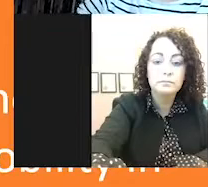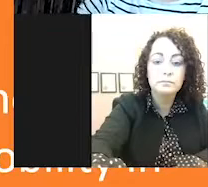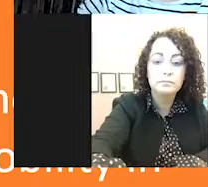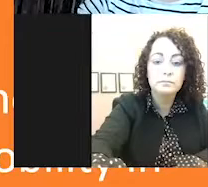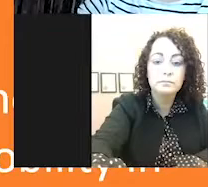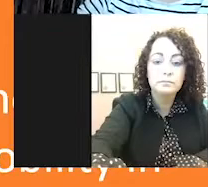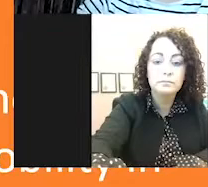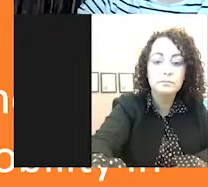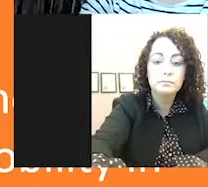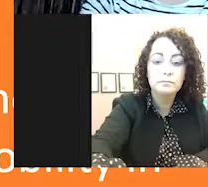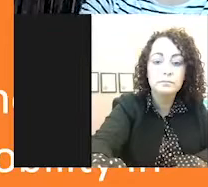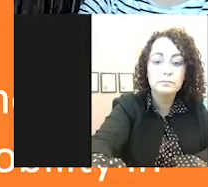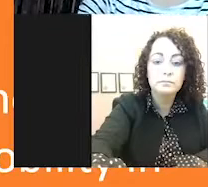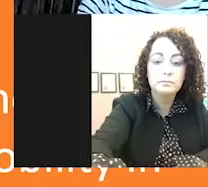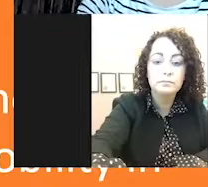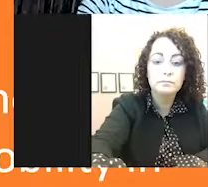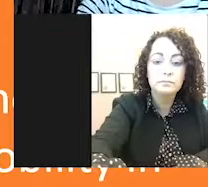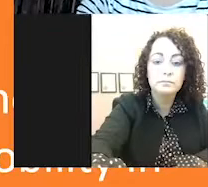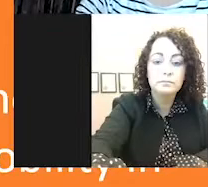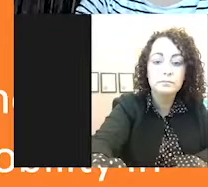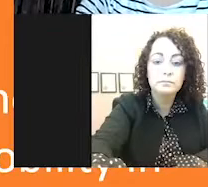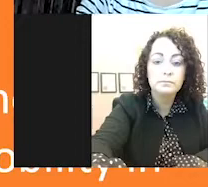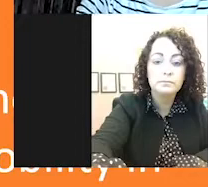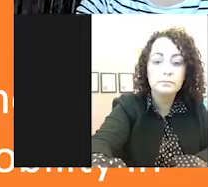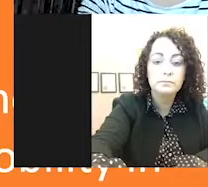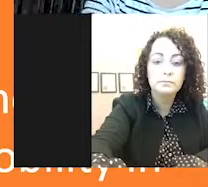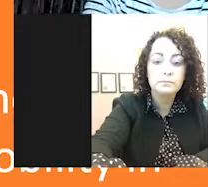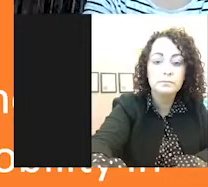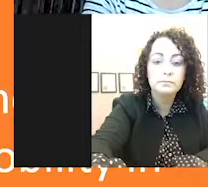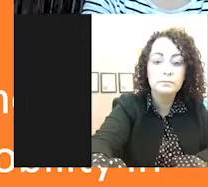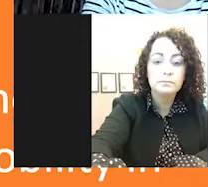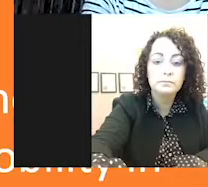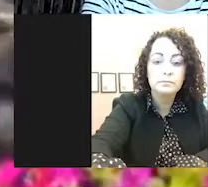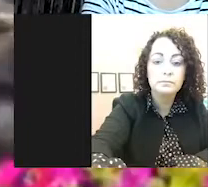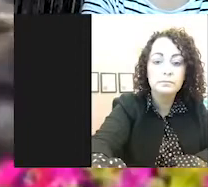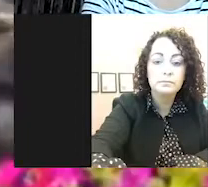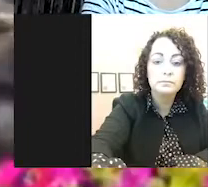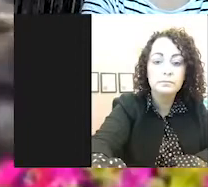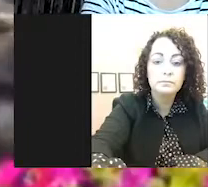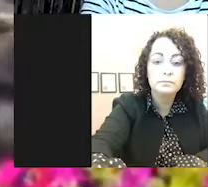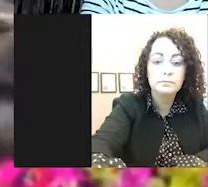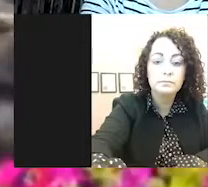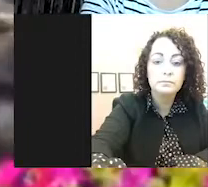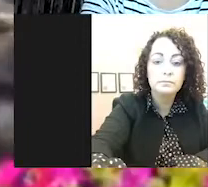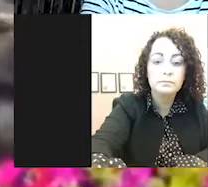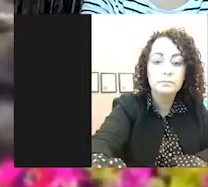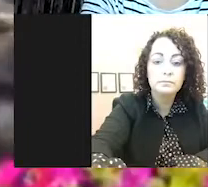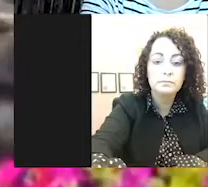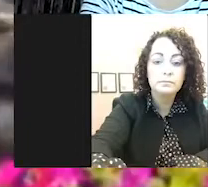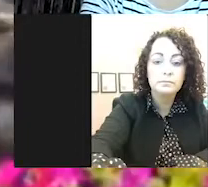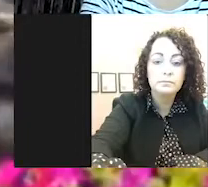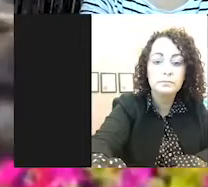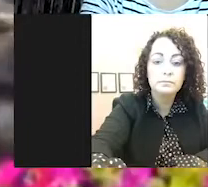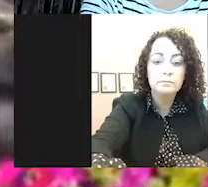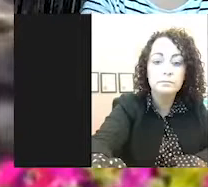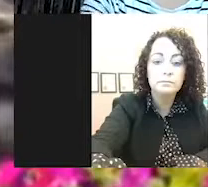in development and how Kilkenny City and the county is going to develop, I'd encourage you to partake in that, to make submissions if needs